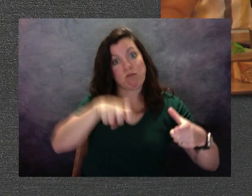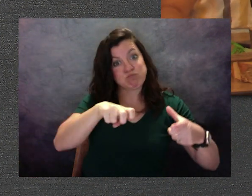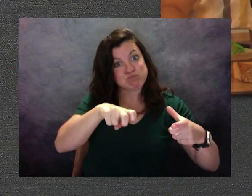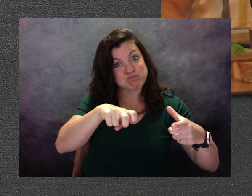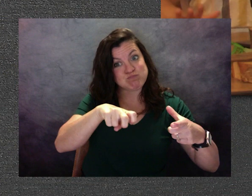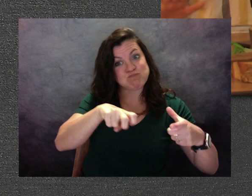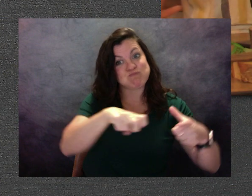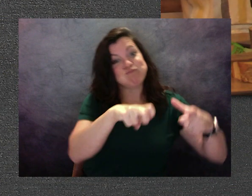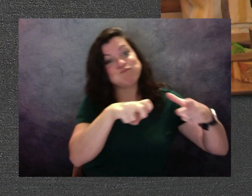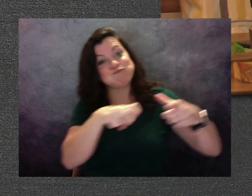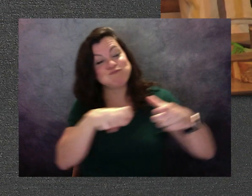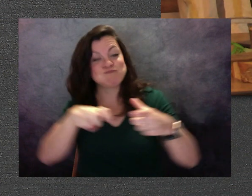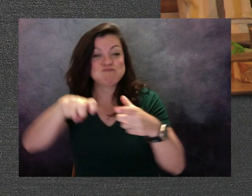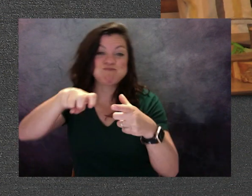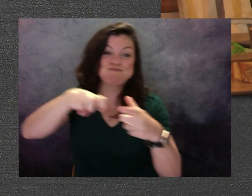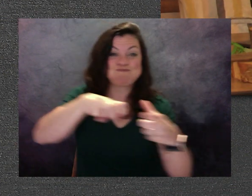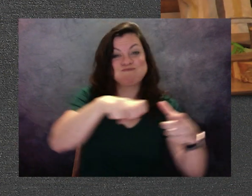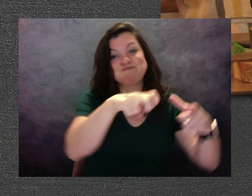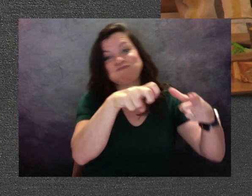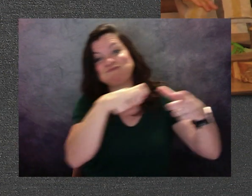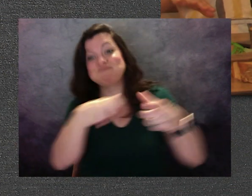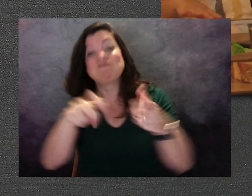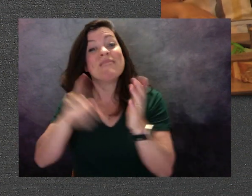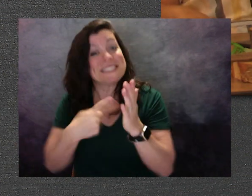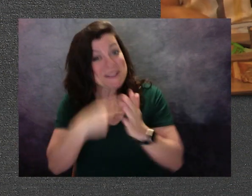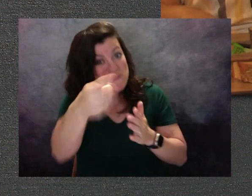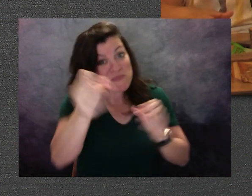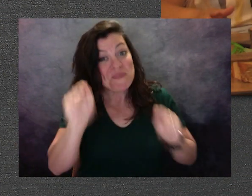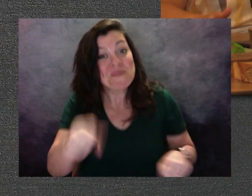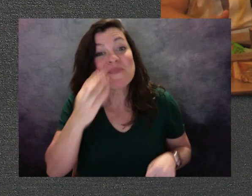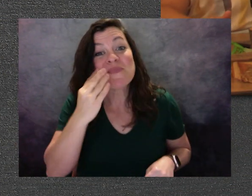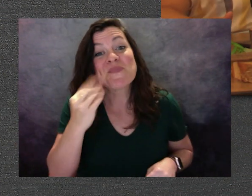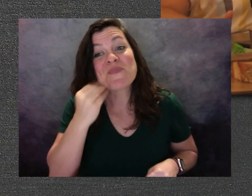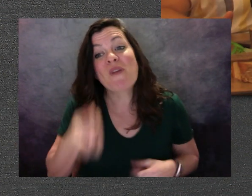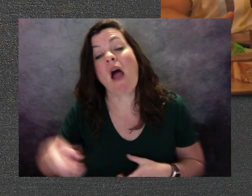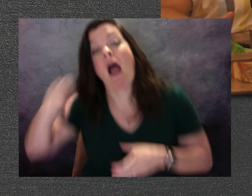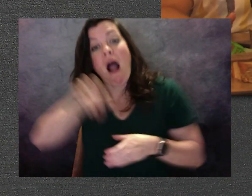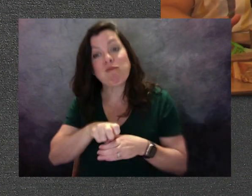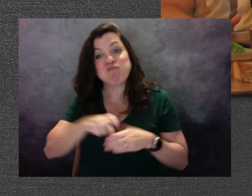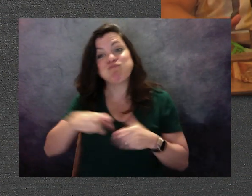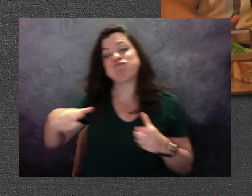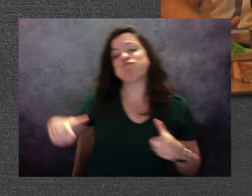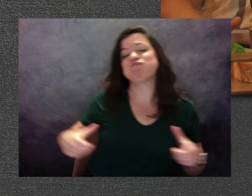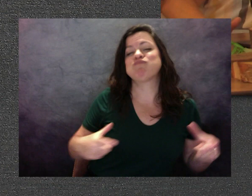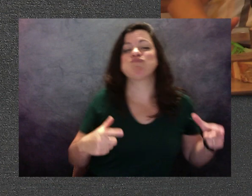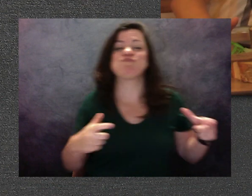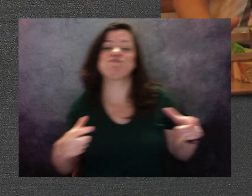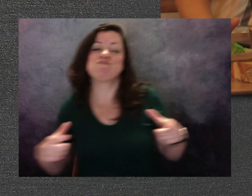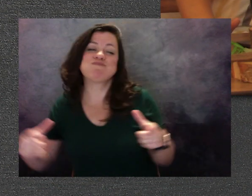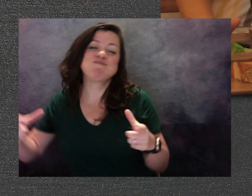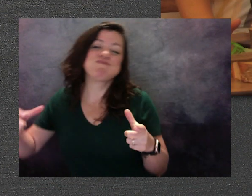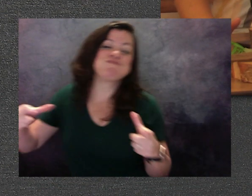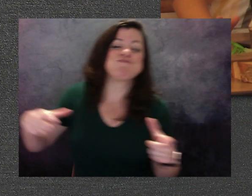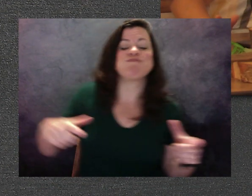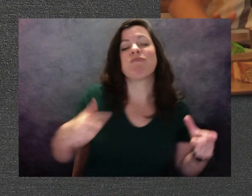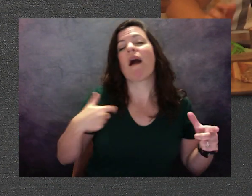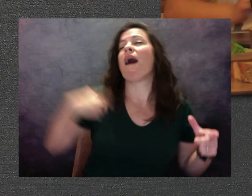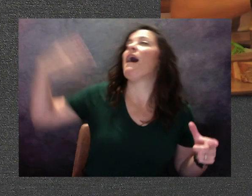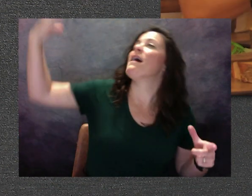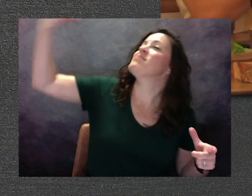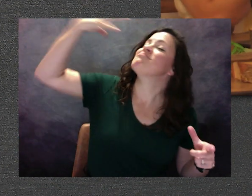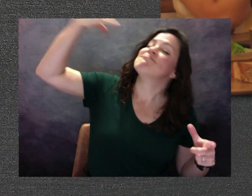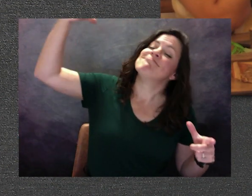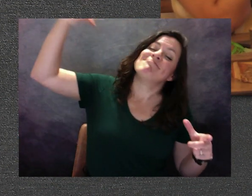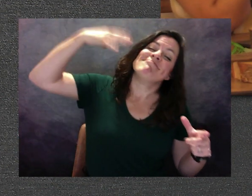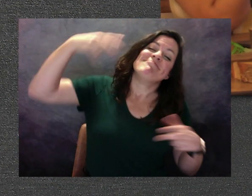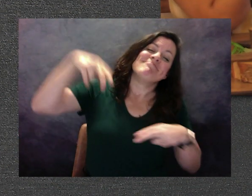It's so much fun. You can relax and sit in the tube and just float down the lake. What is our next picture here?